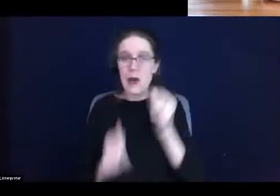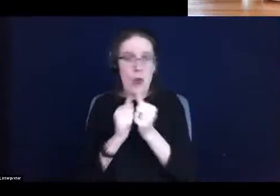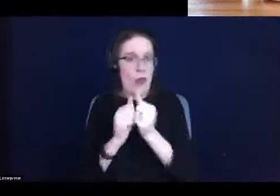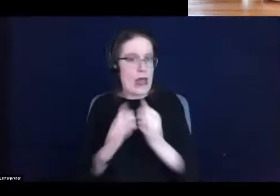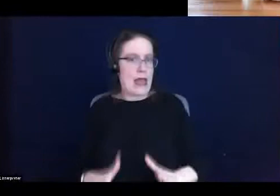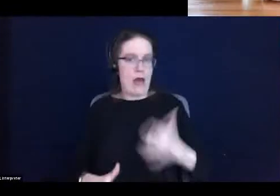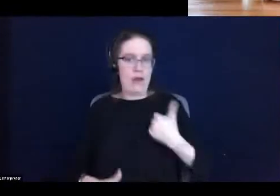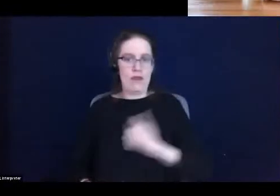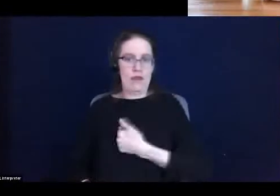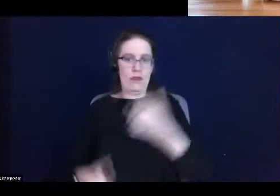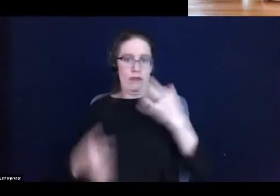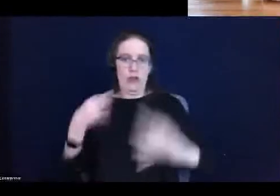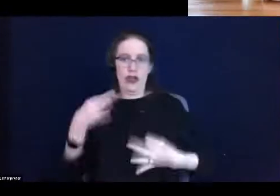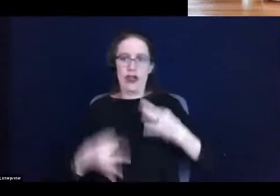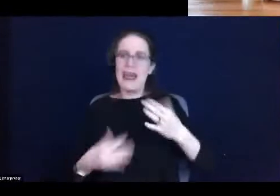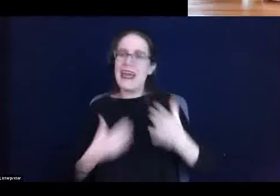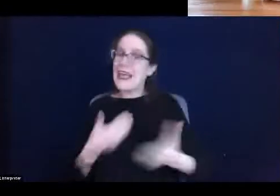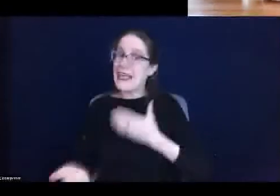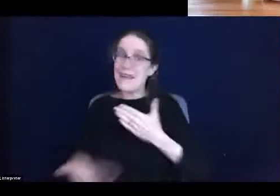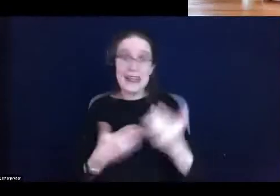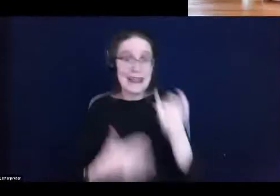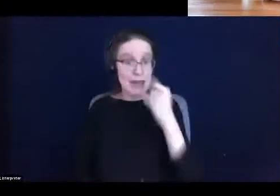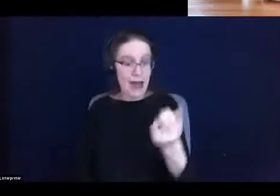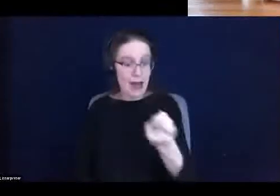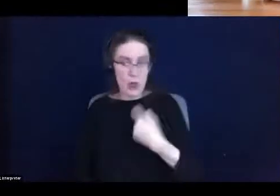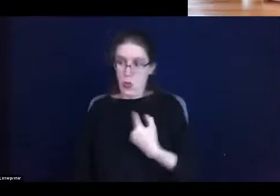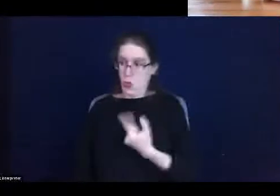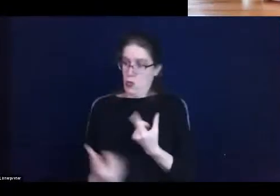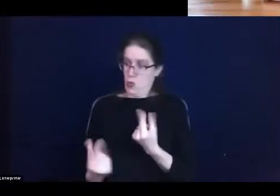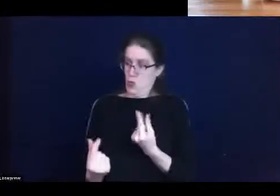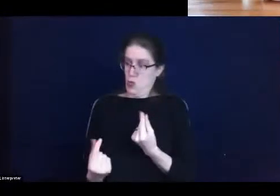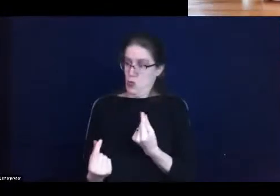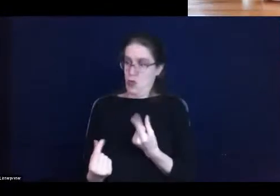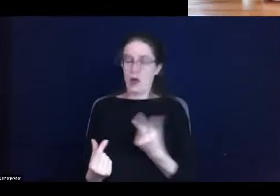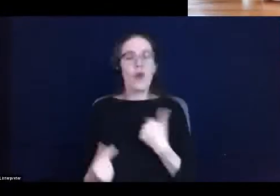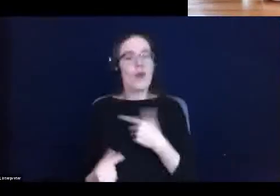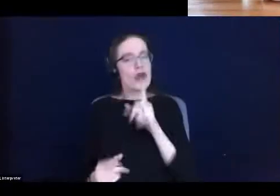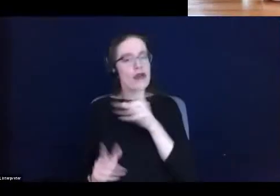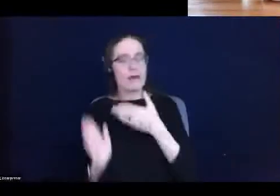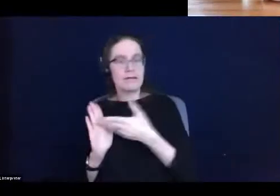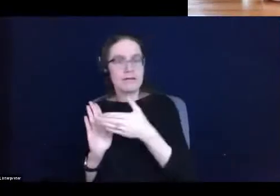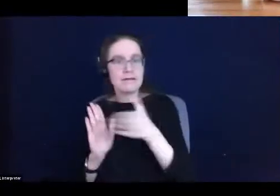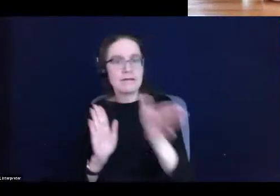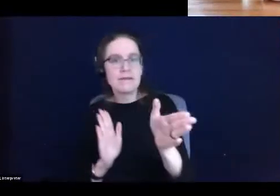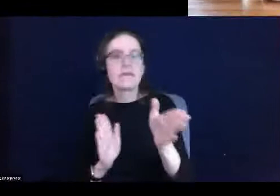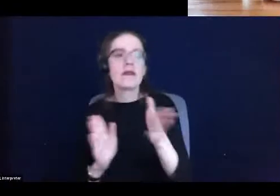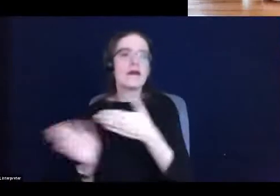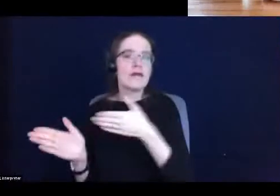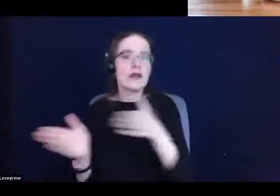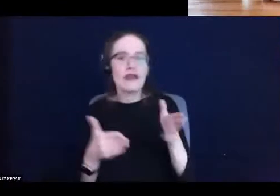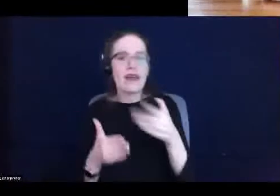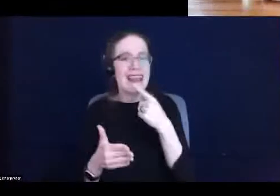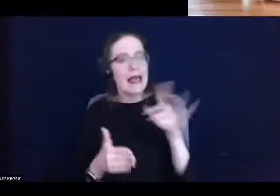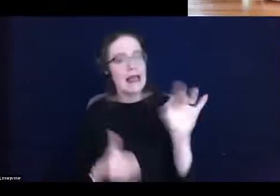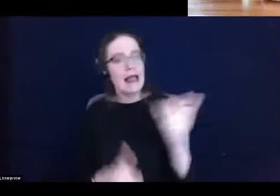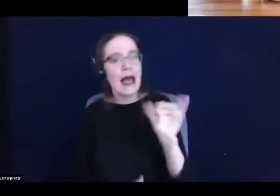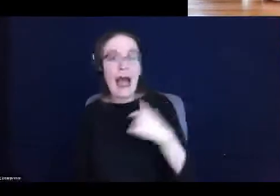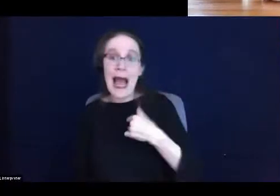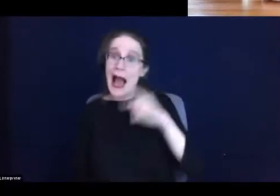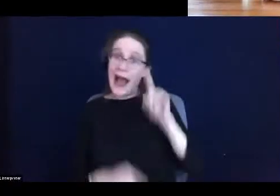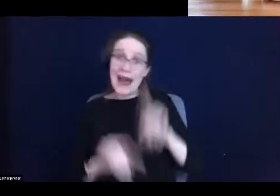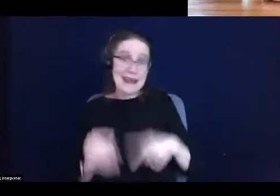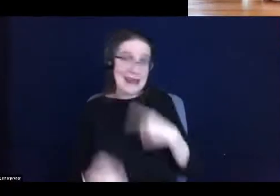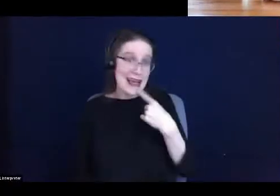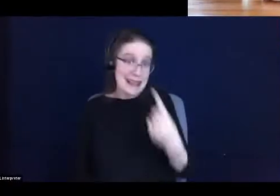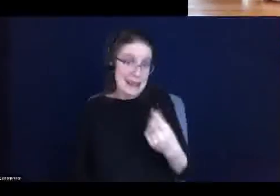what we think they should do, we should be redirecting that and saying something along the lines of, I can't tell you what to do,